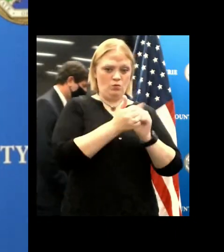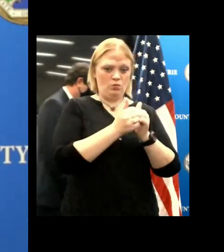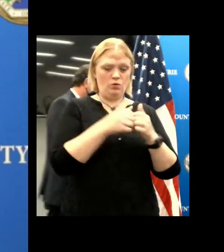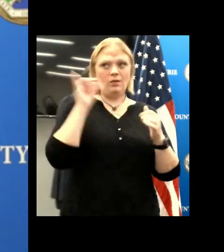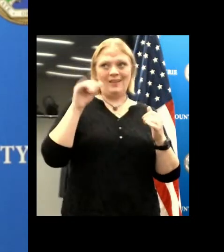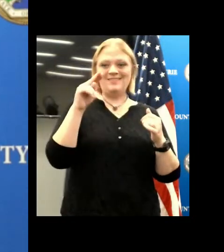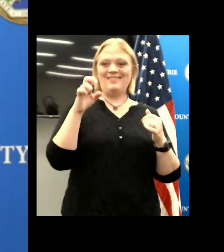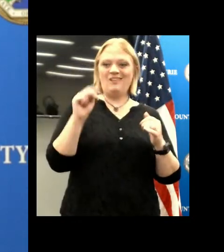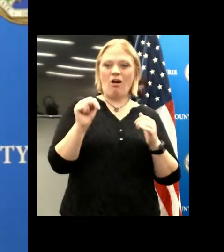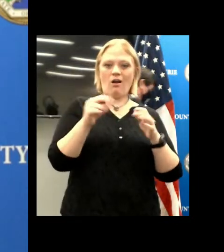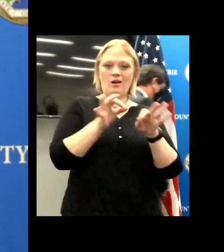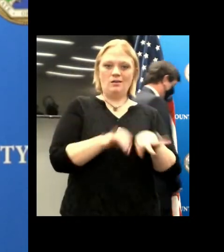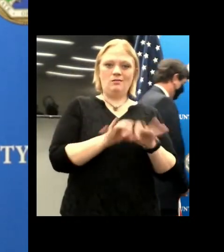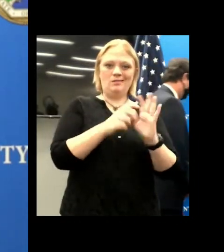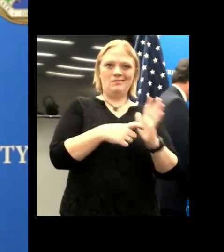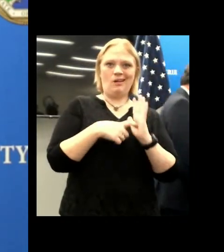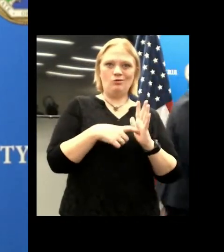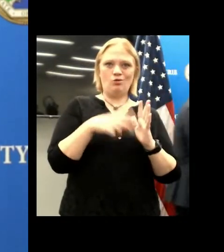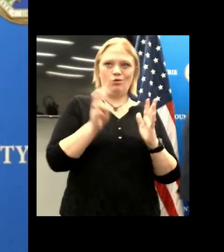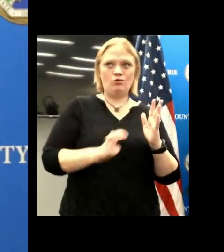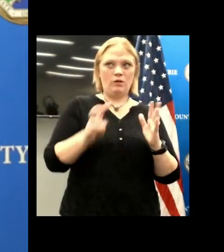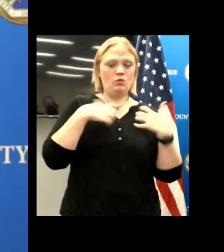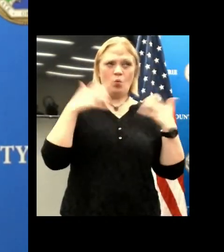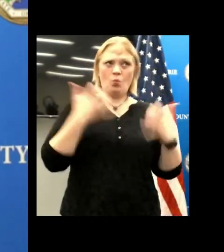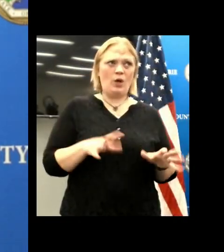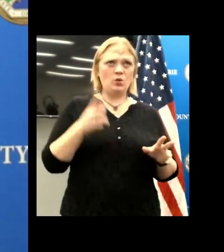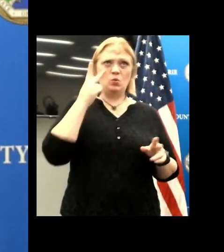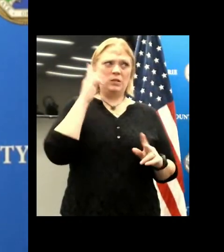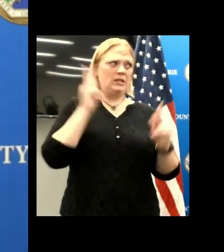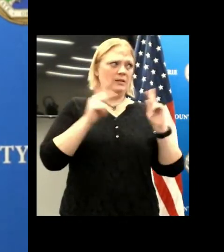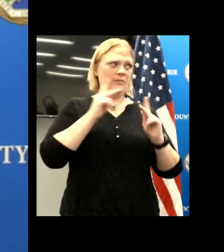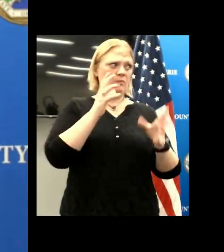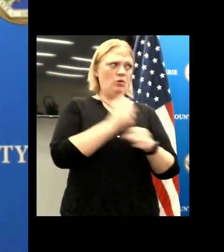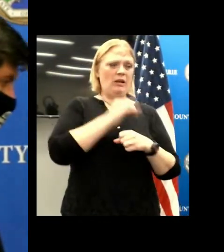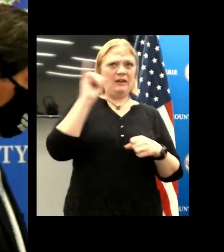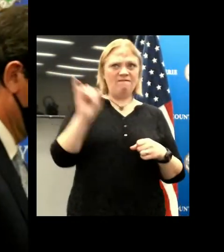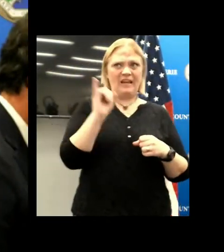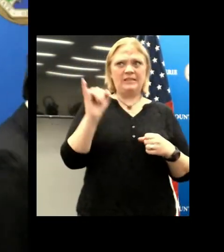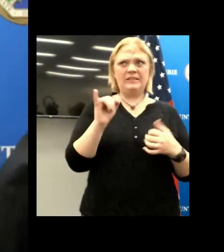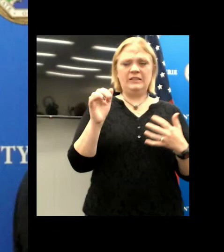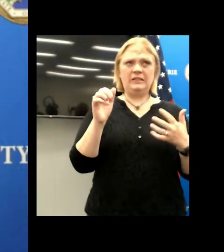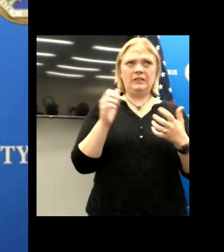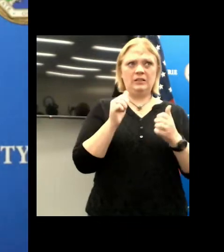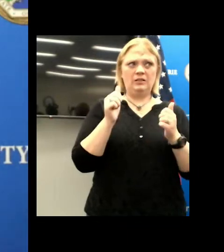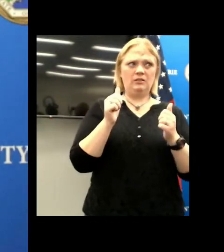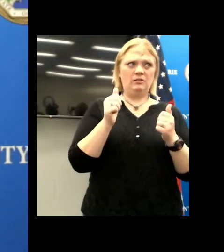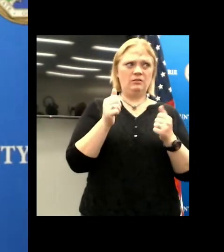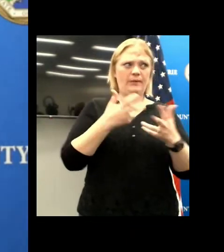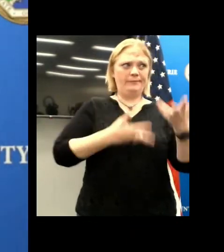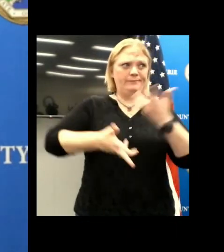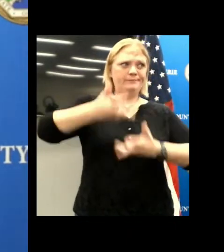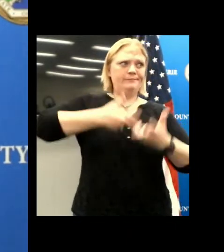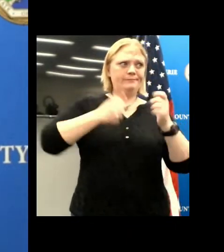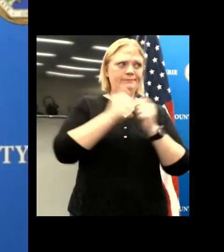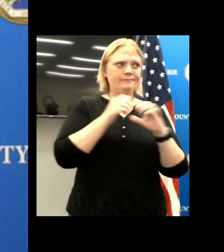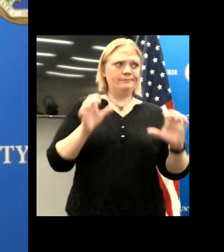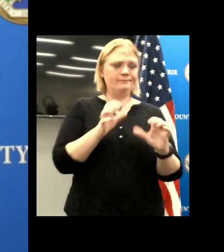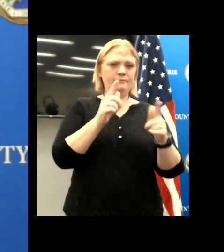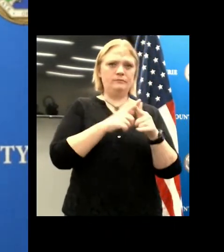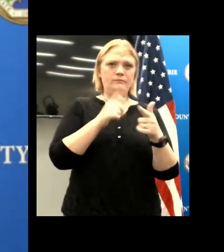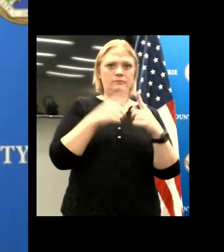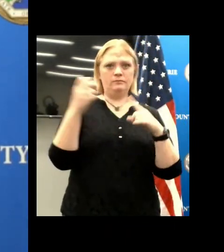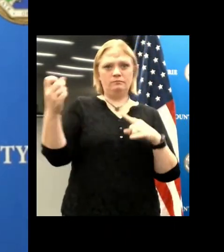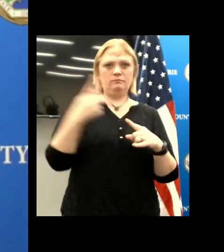travel category. We don't want to see people get infected by engaging in these activities and then coming